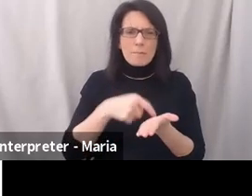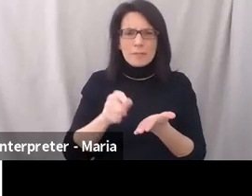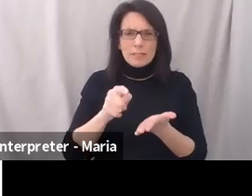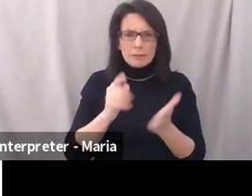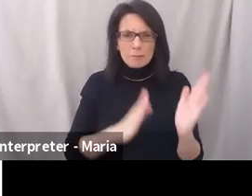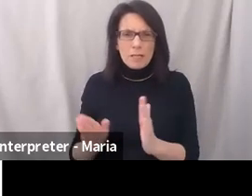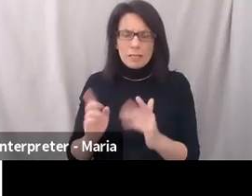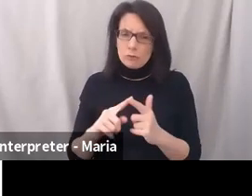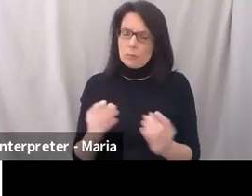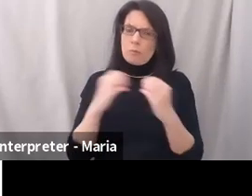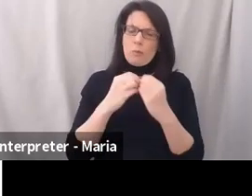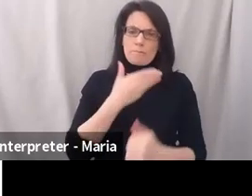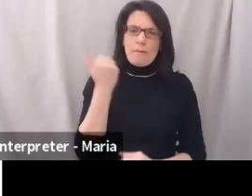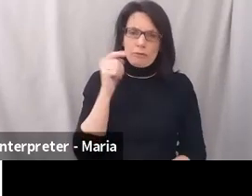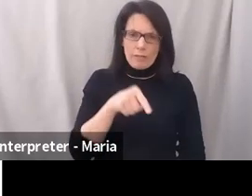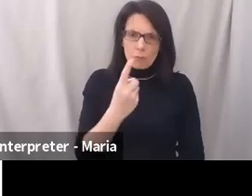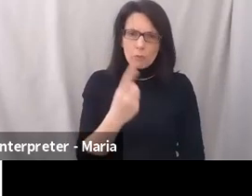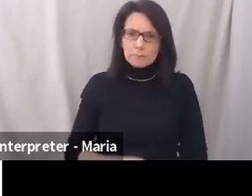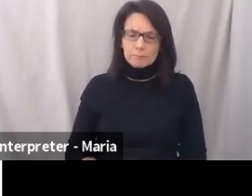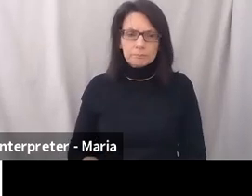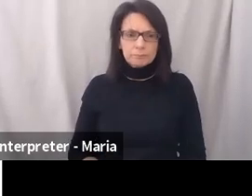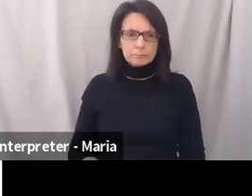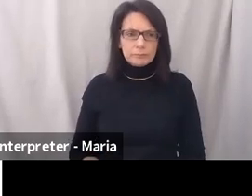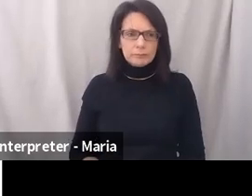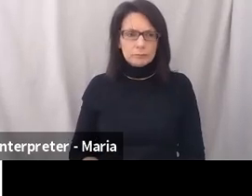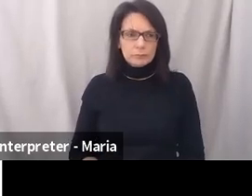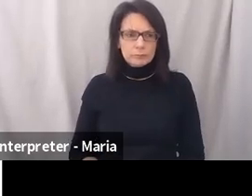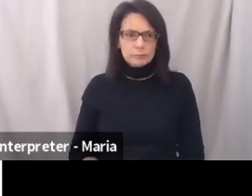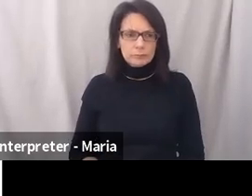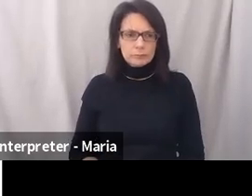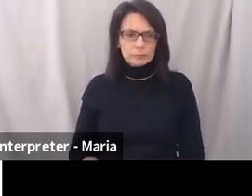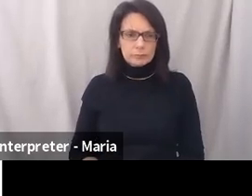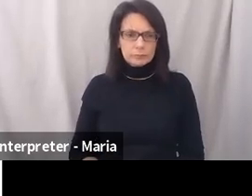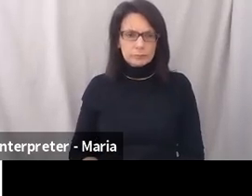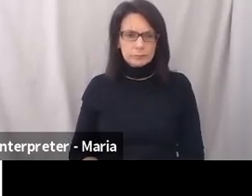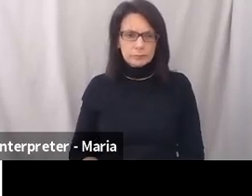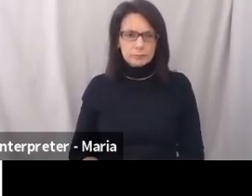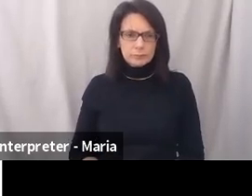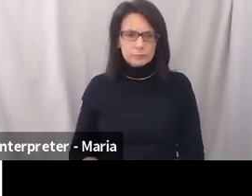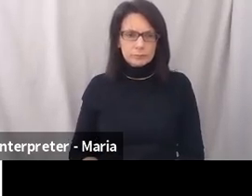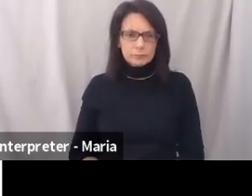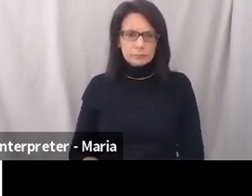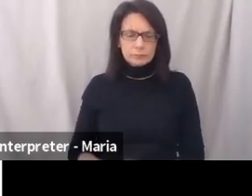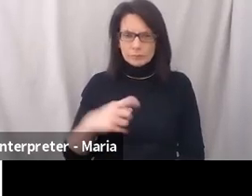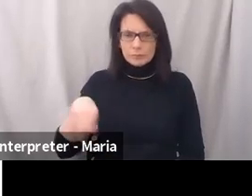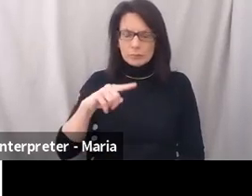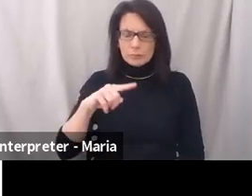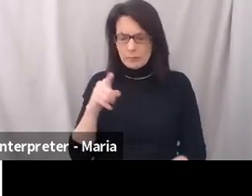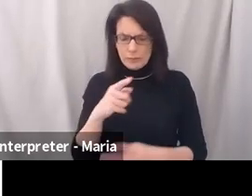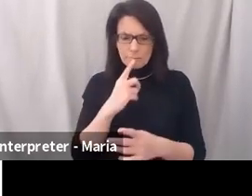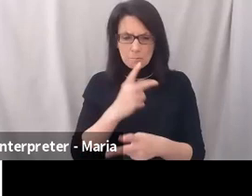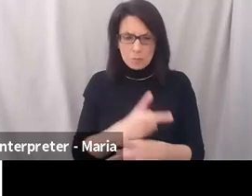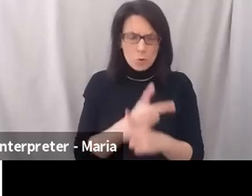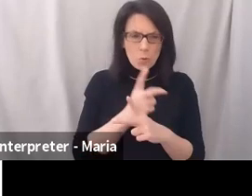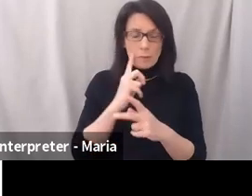better. The good thing about grants and a scholarship is you usually don't have to do payment. On the loans, you have